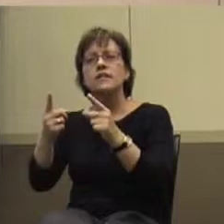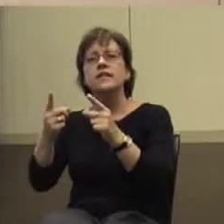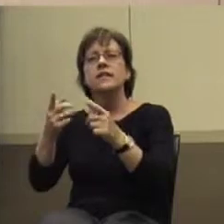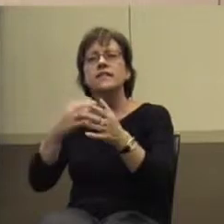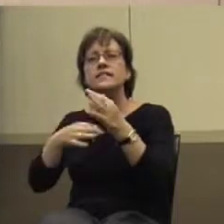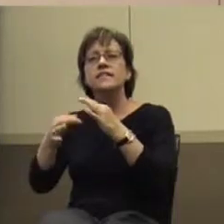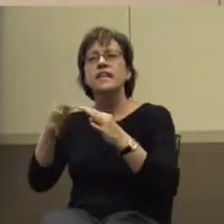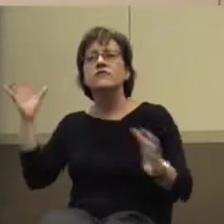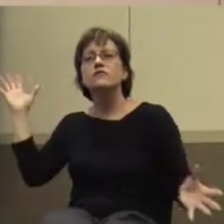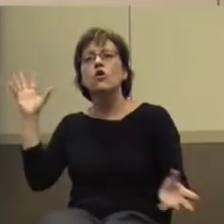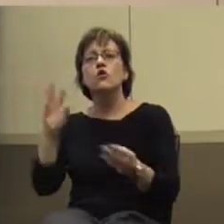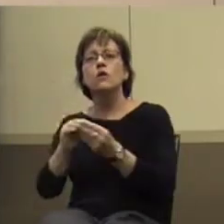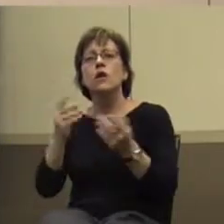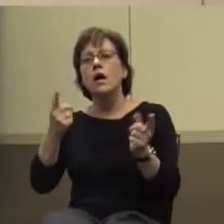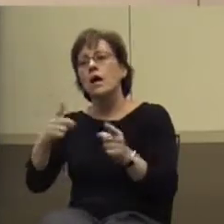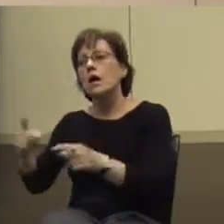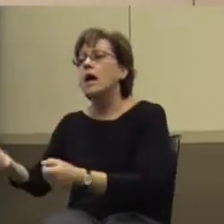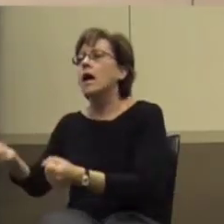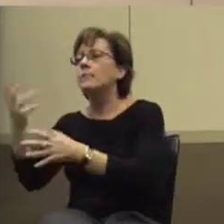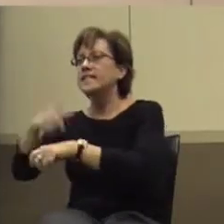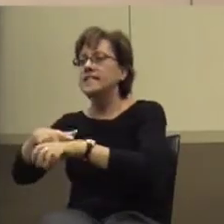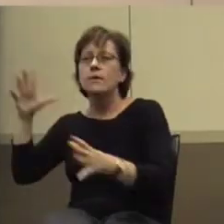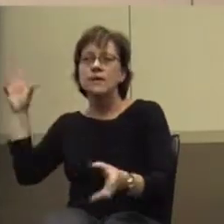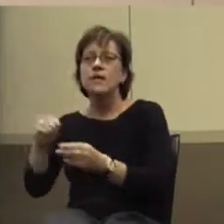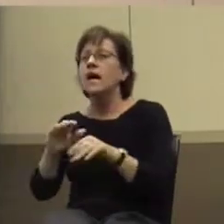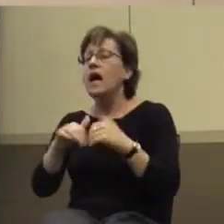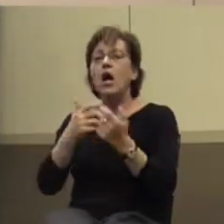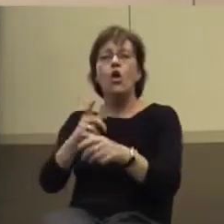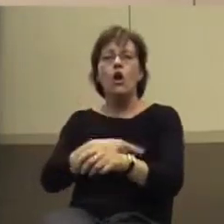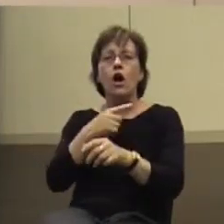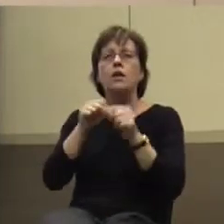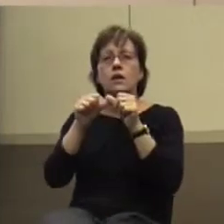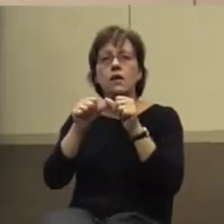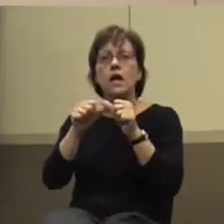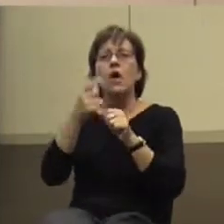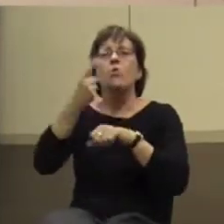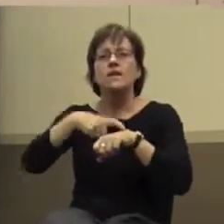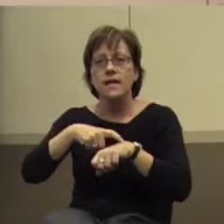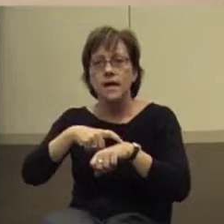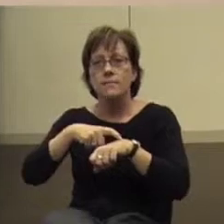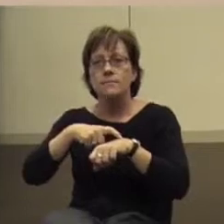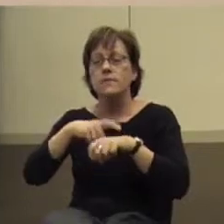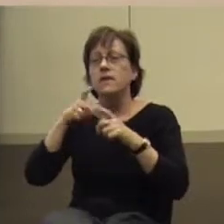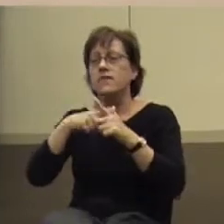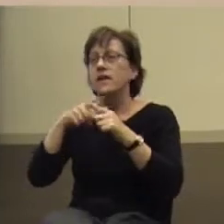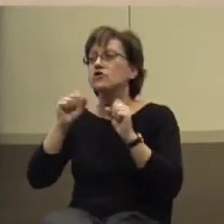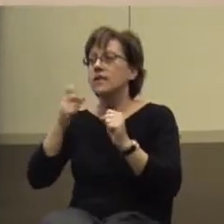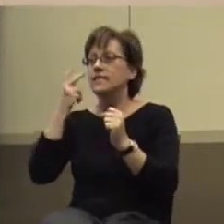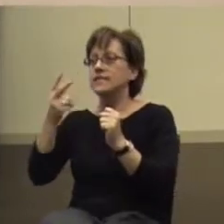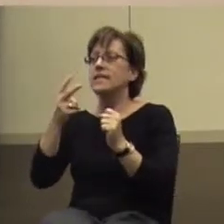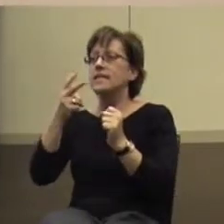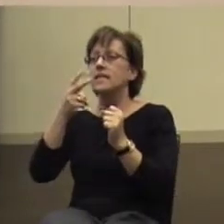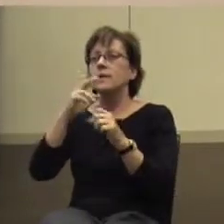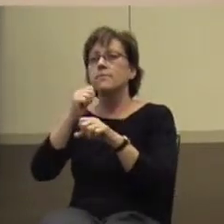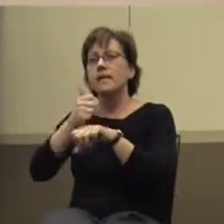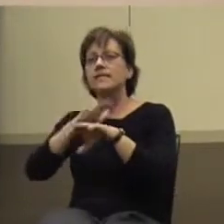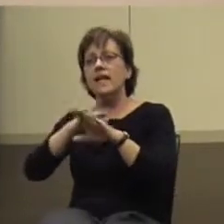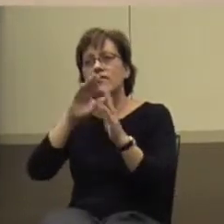time. And then hopefully then you can chart and then see, based on your interventions, that the problem behavior is decreasing, right? That duration is decreasing over